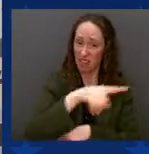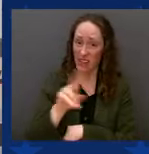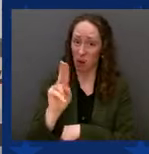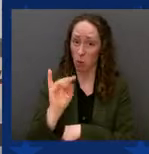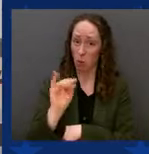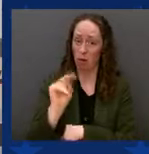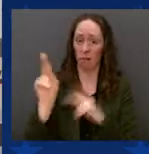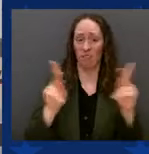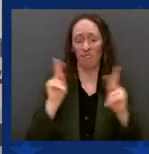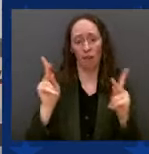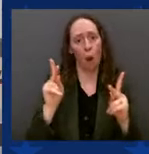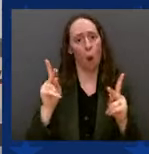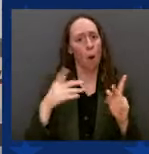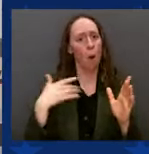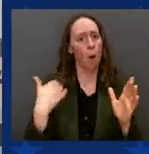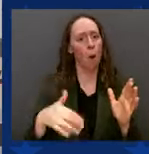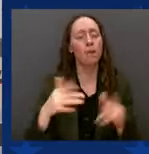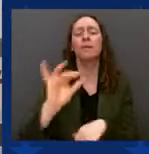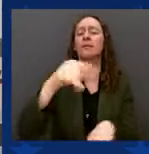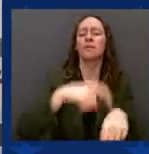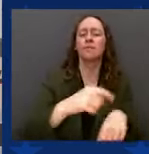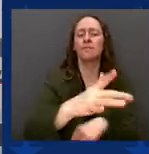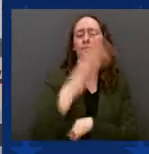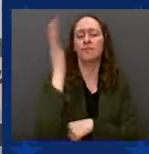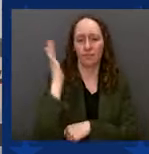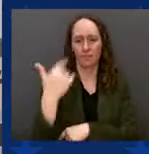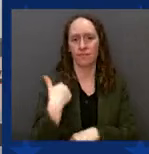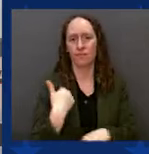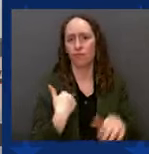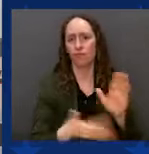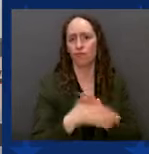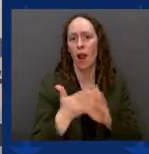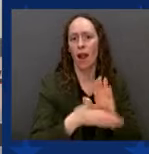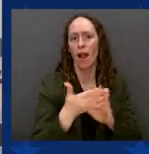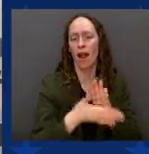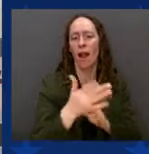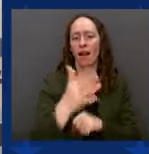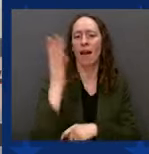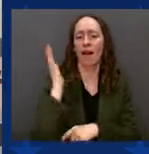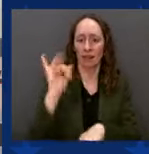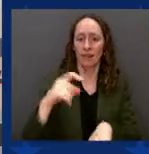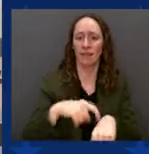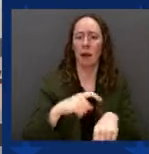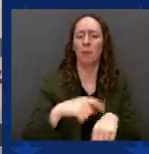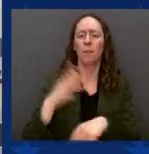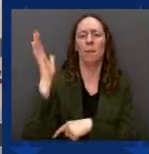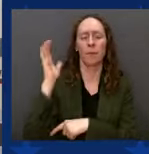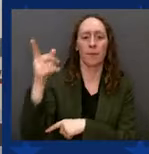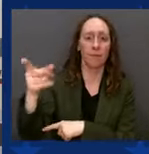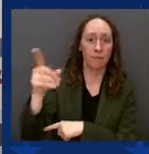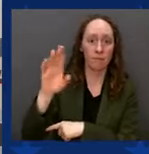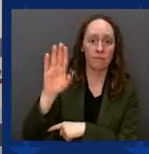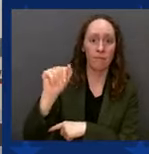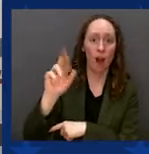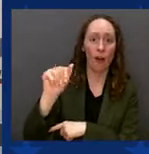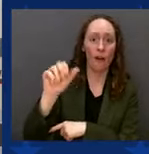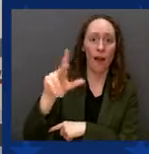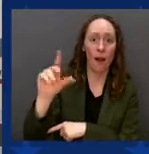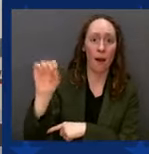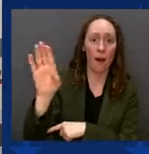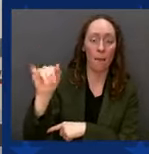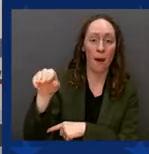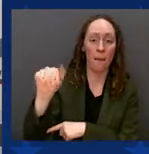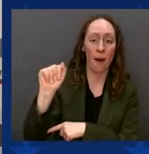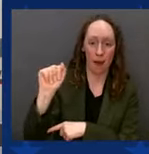having things were slowing up a little bit, and I asked for help. You guys got in a bus and got a bus, and you're the reason why I'm standing here.